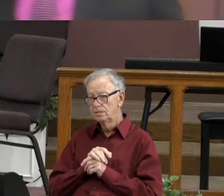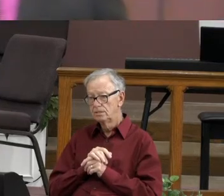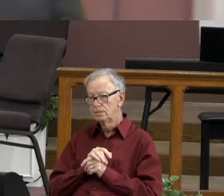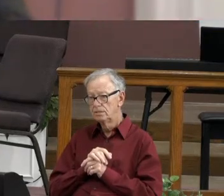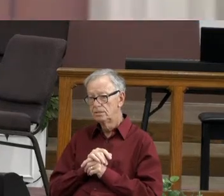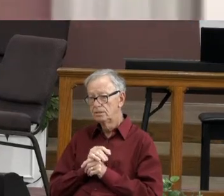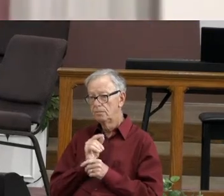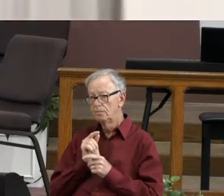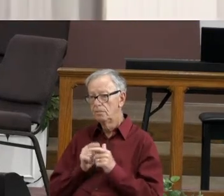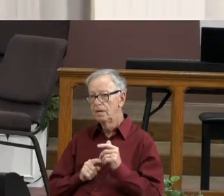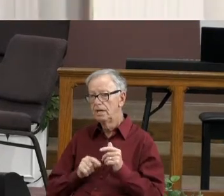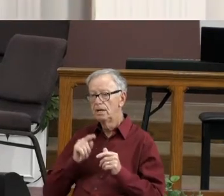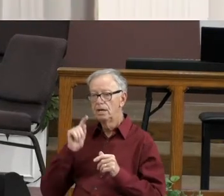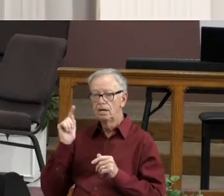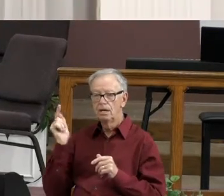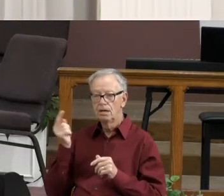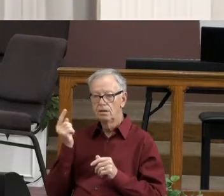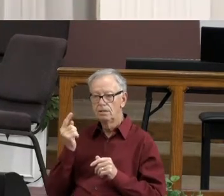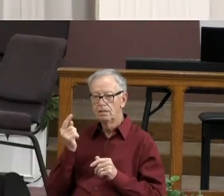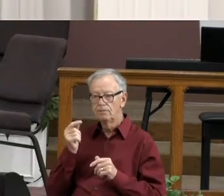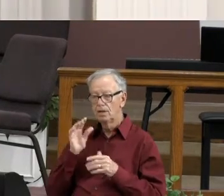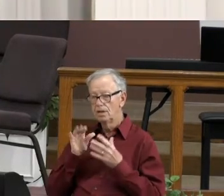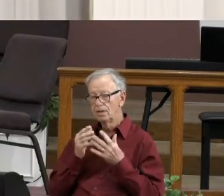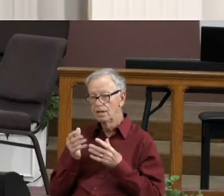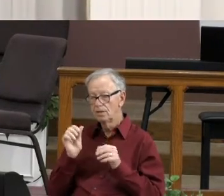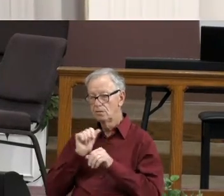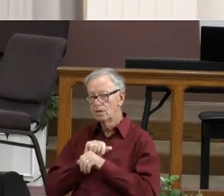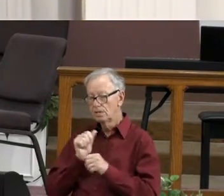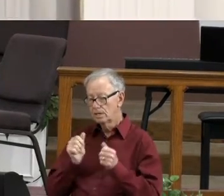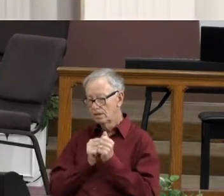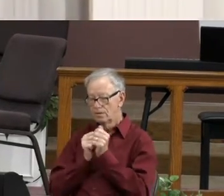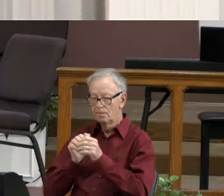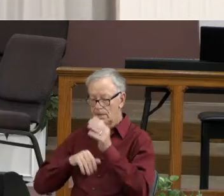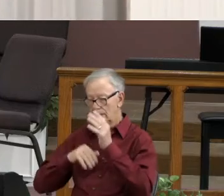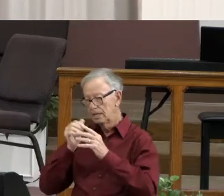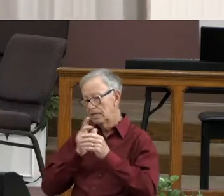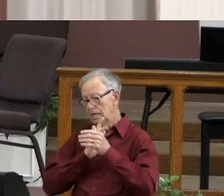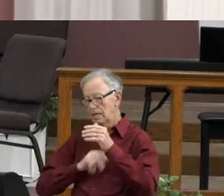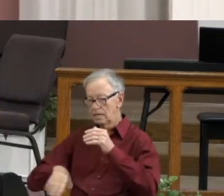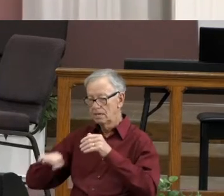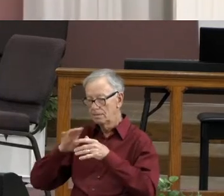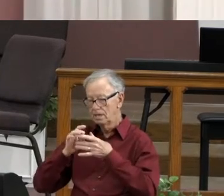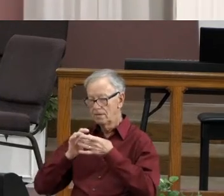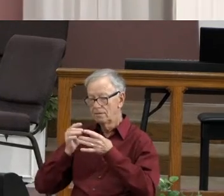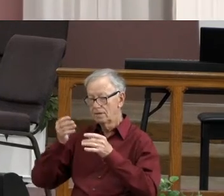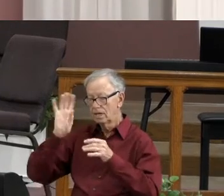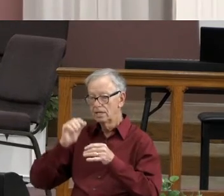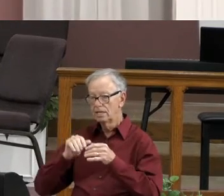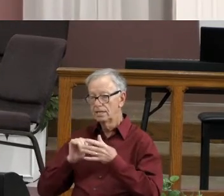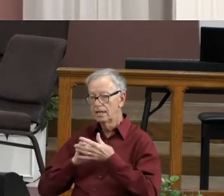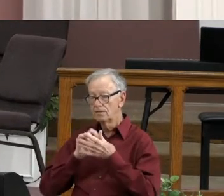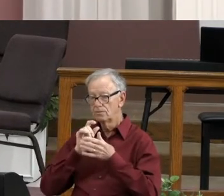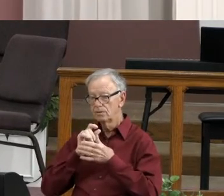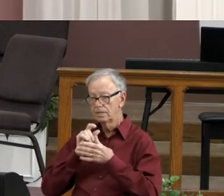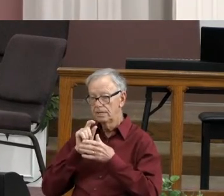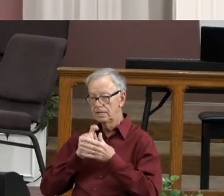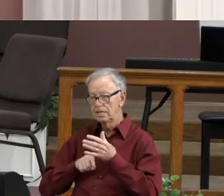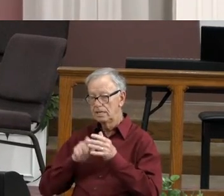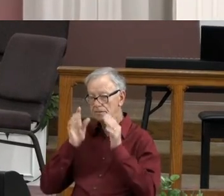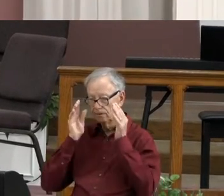But only if all of those things work together for the building of the kingdom of God. That's what it needs to be focused